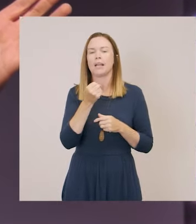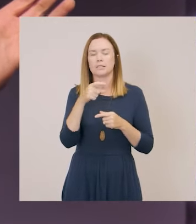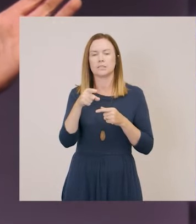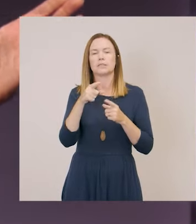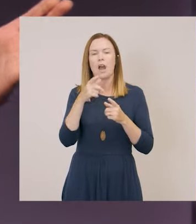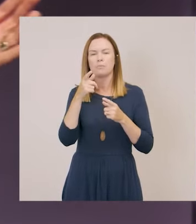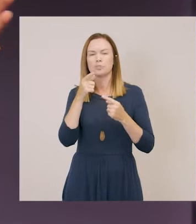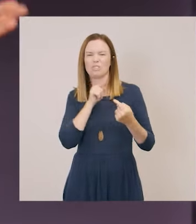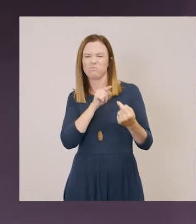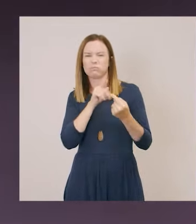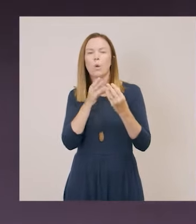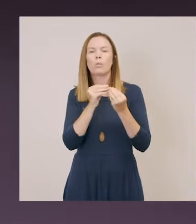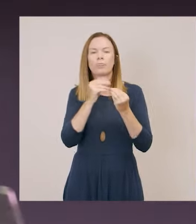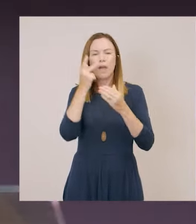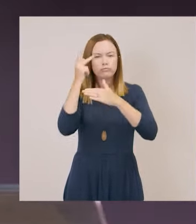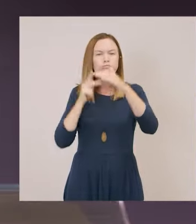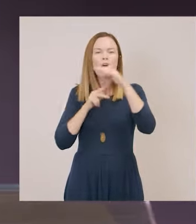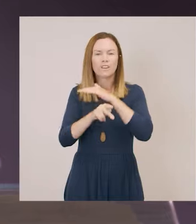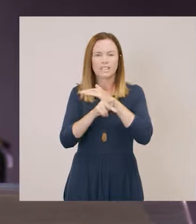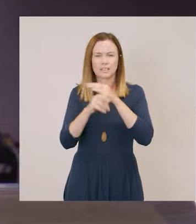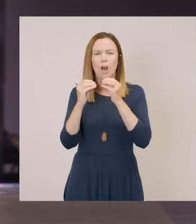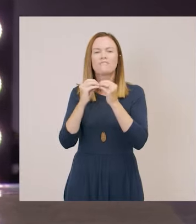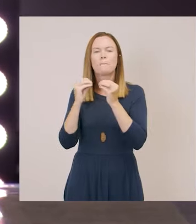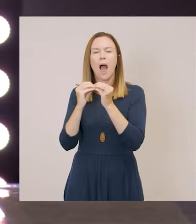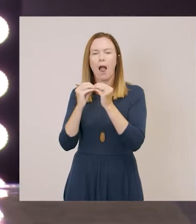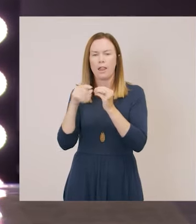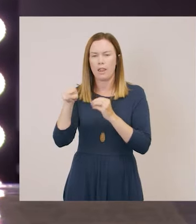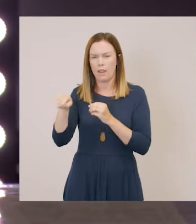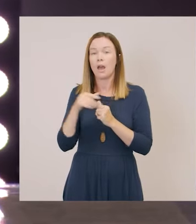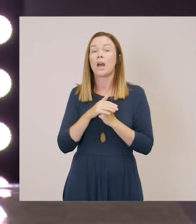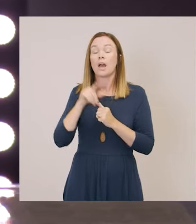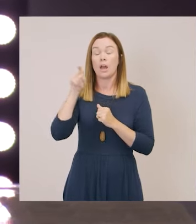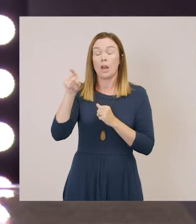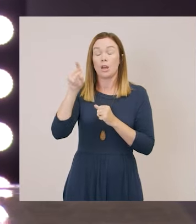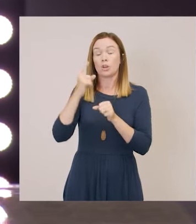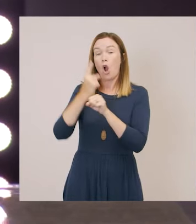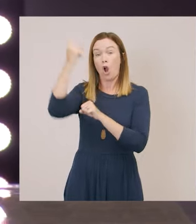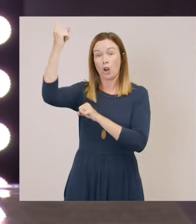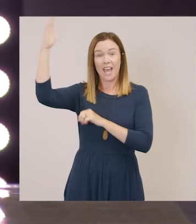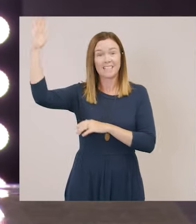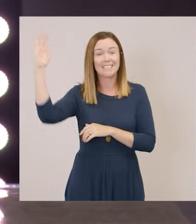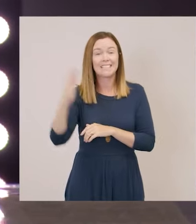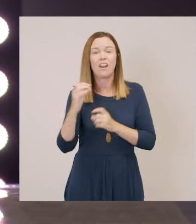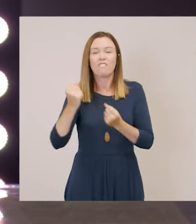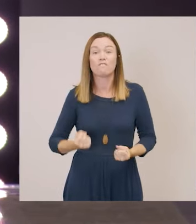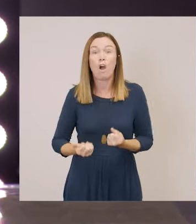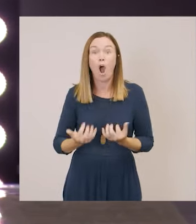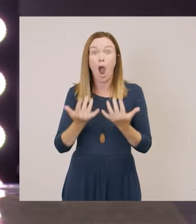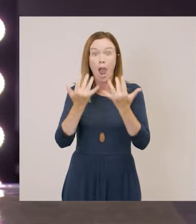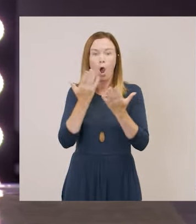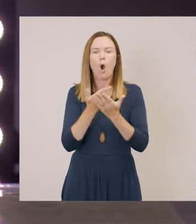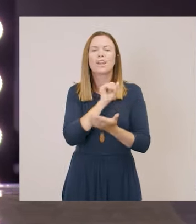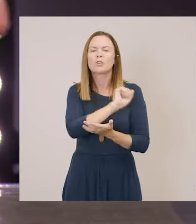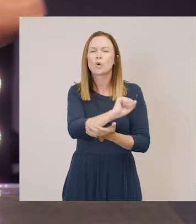story. He had really shown them that God was in control. God had sent down fire onto his drenched